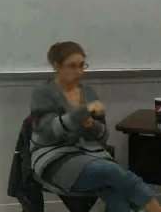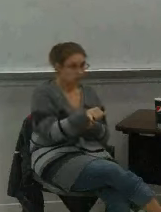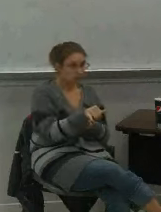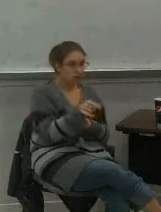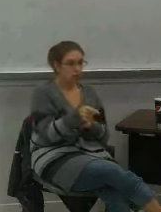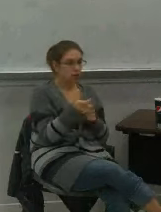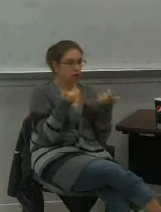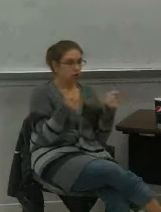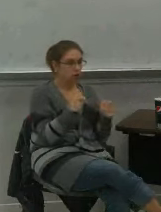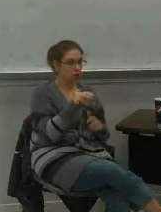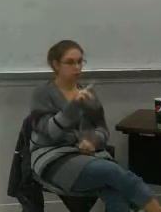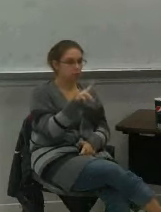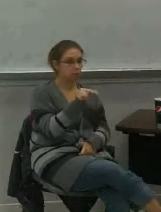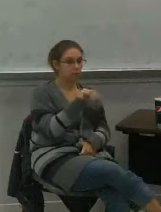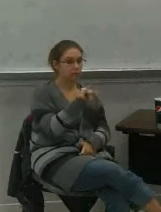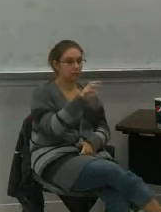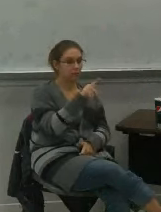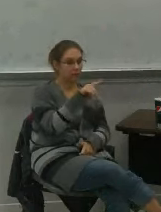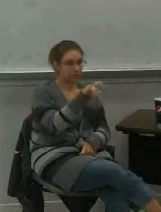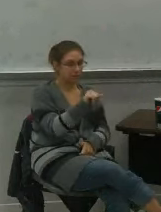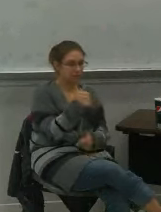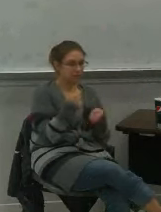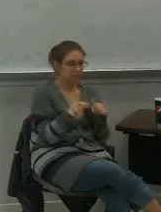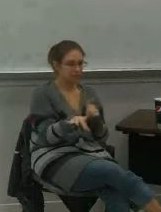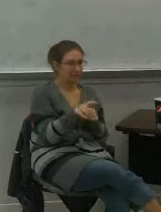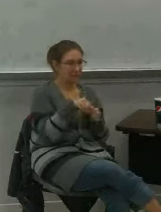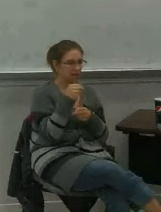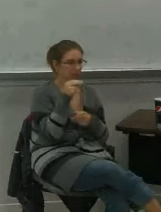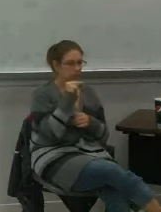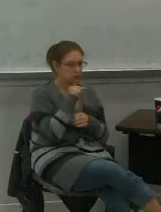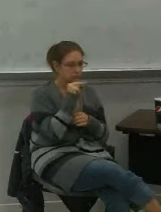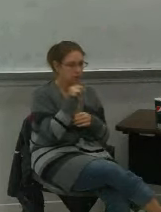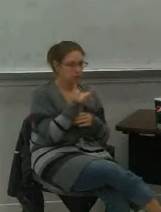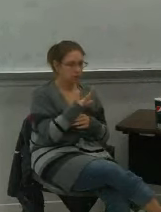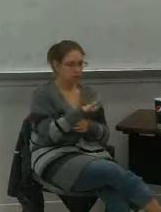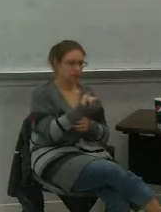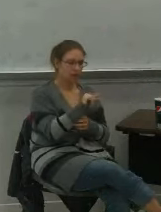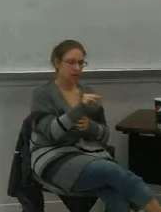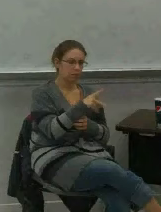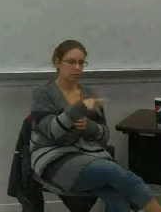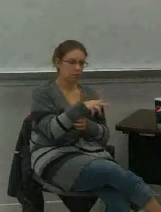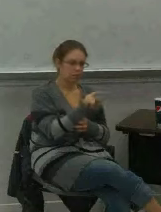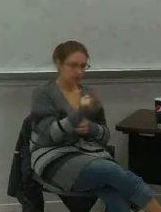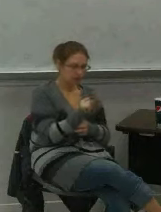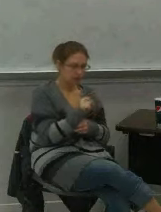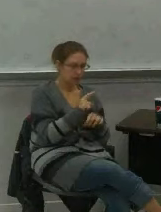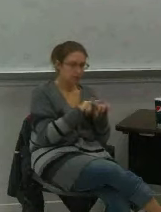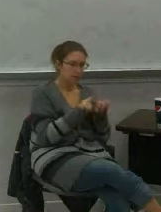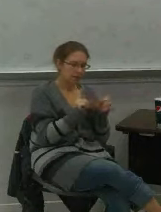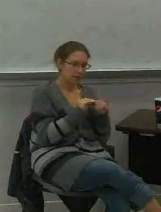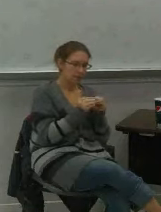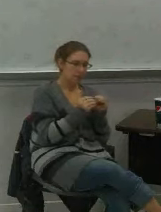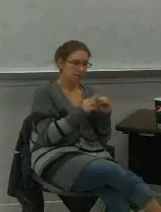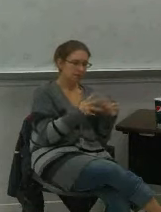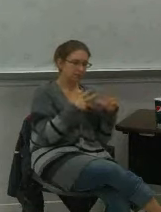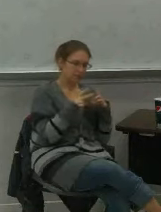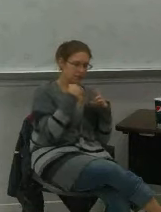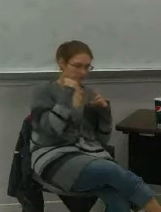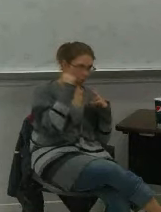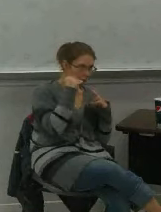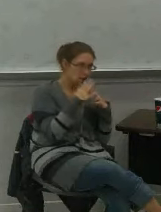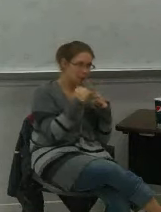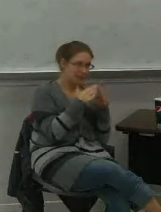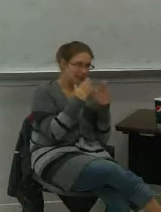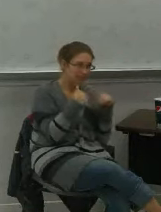is that the large municipalities were able to take the nutrient out of their inputs for the most part, but the number of vacation homes